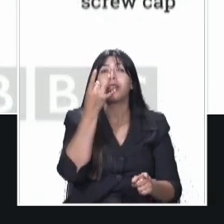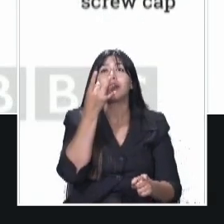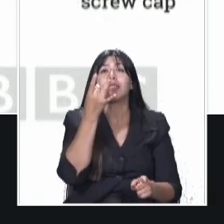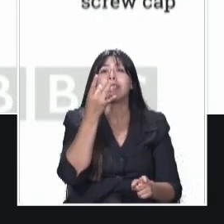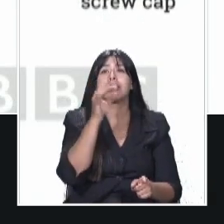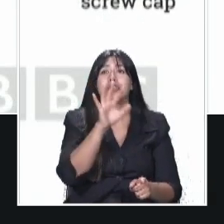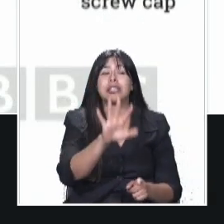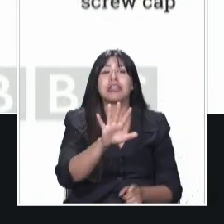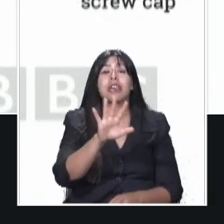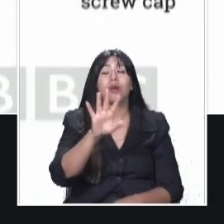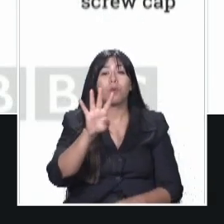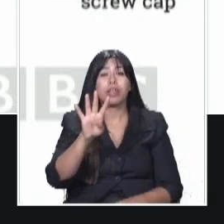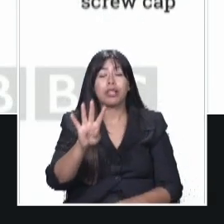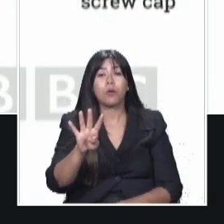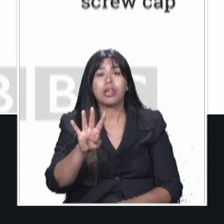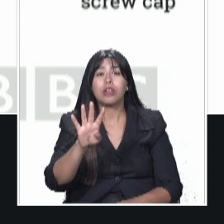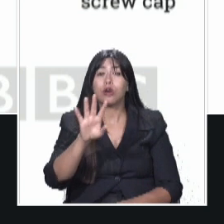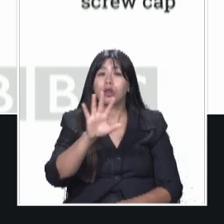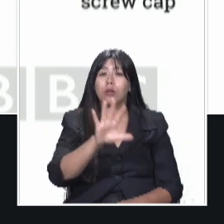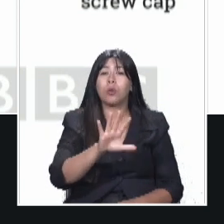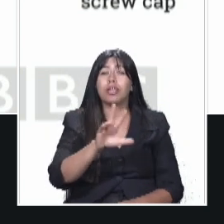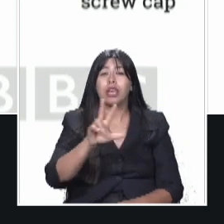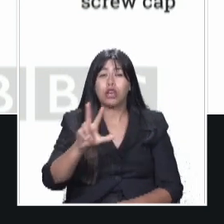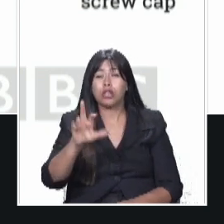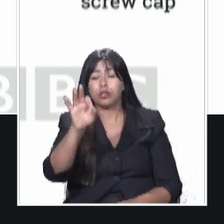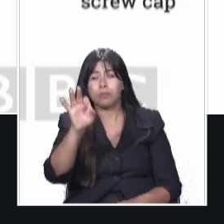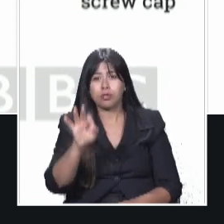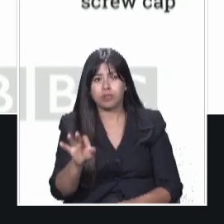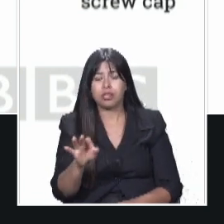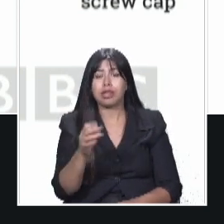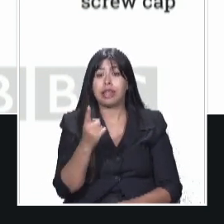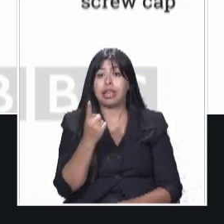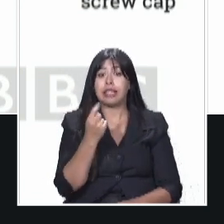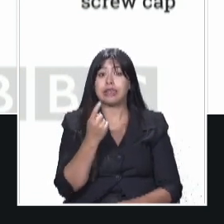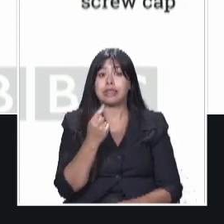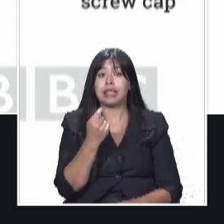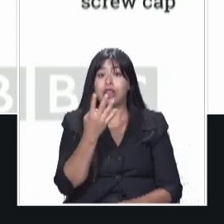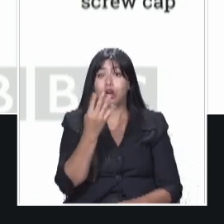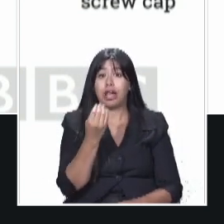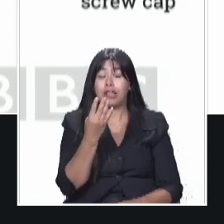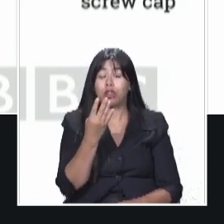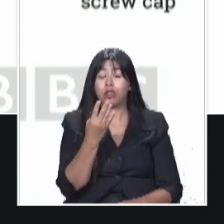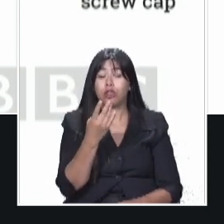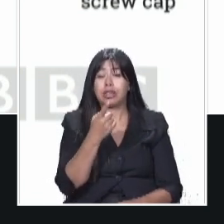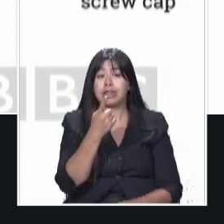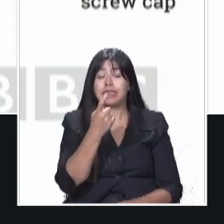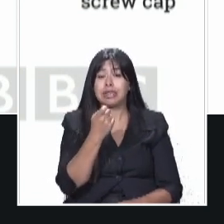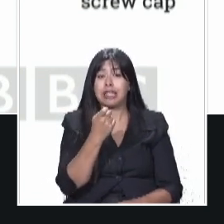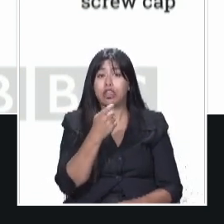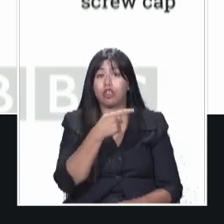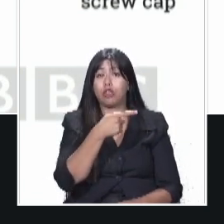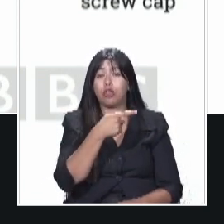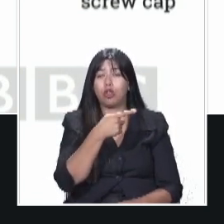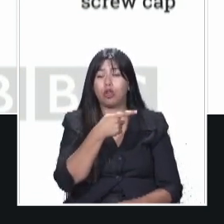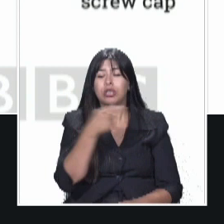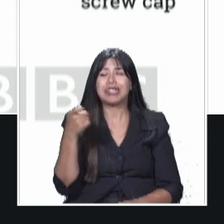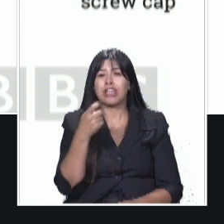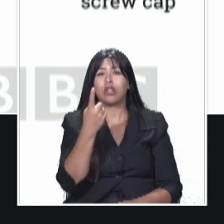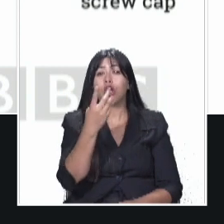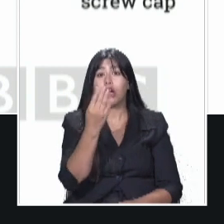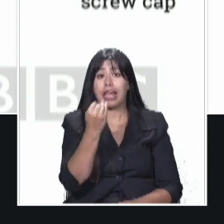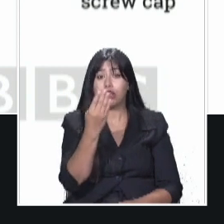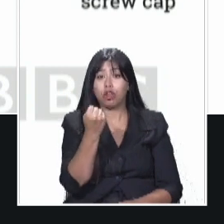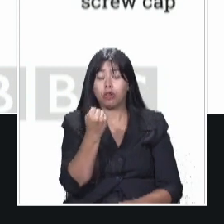of 114 trials, we did not miss a single false positive or a single false negative using our